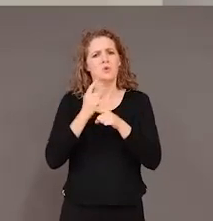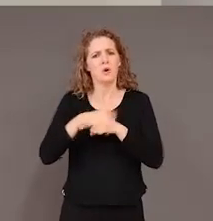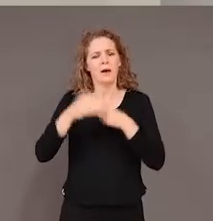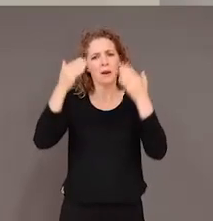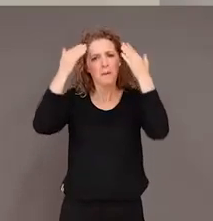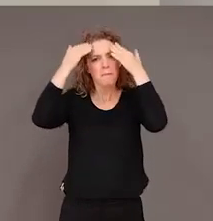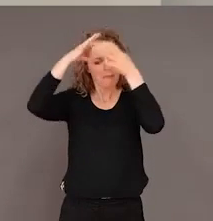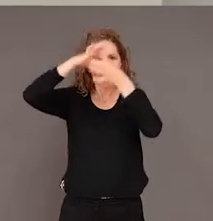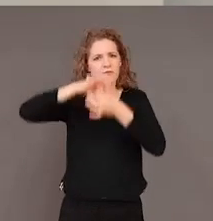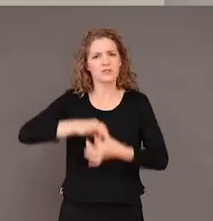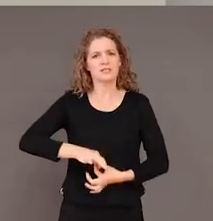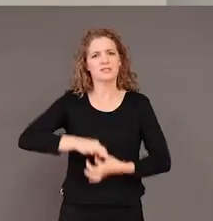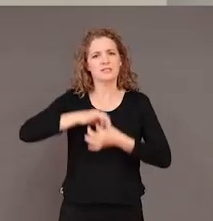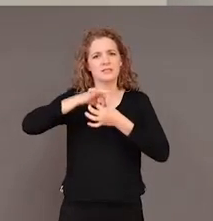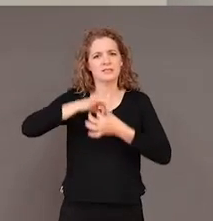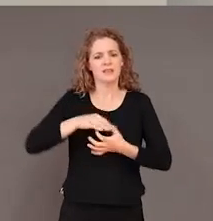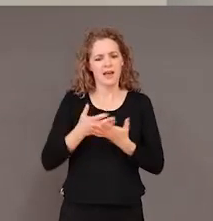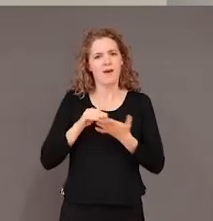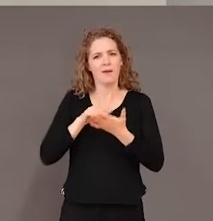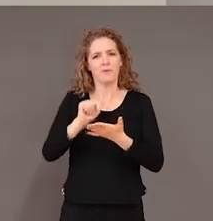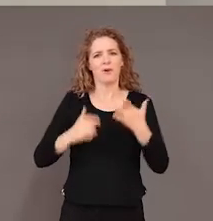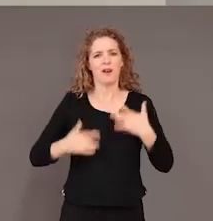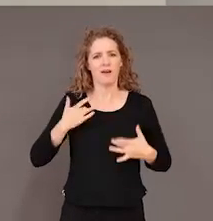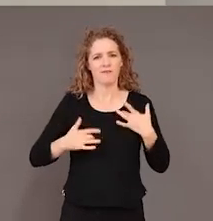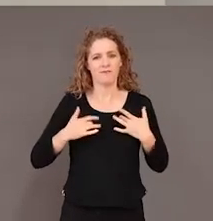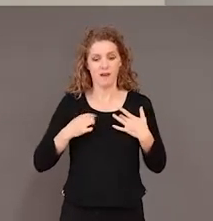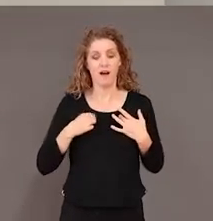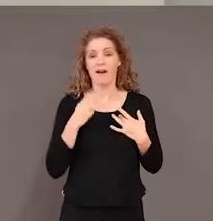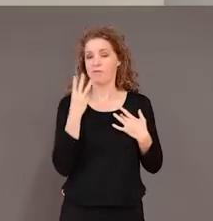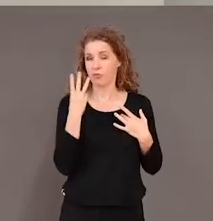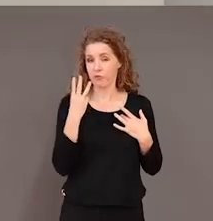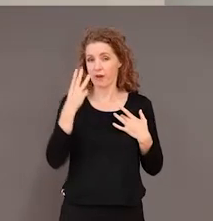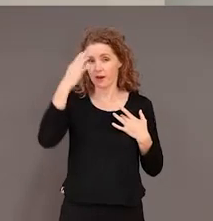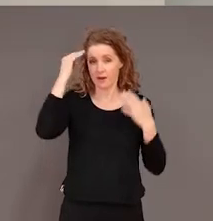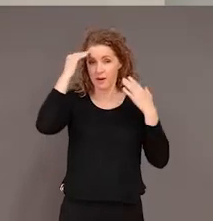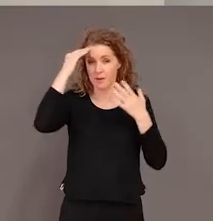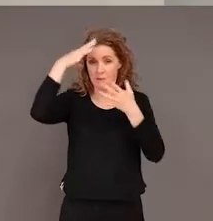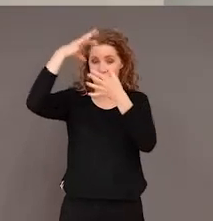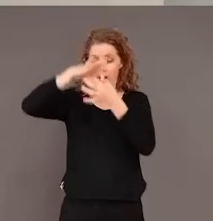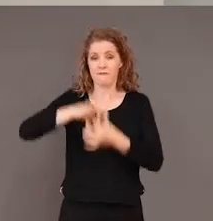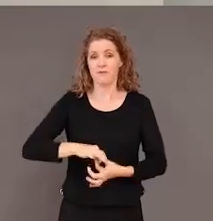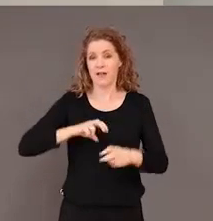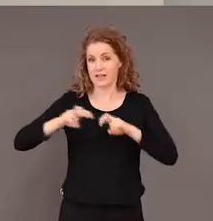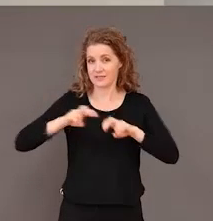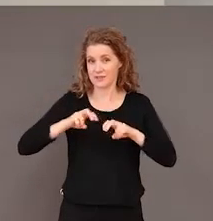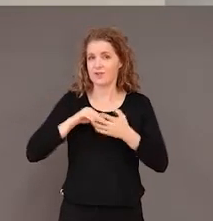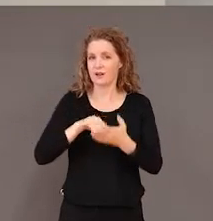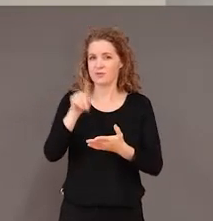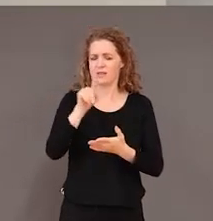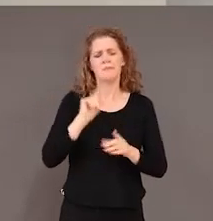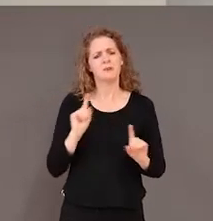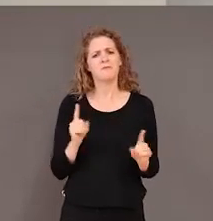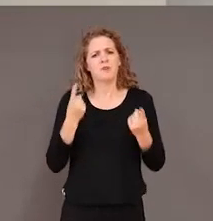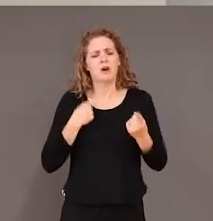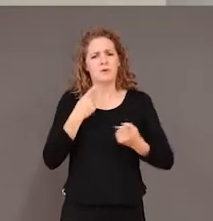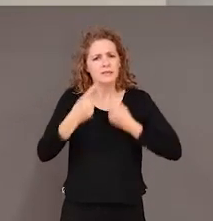about mindfulness and how it might help you in your life. I have three mindfulness activities for you to try today, but before we start, I thought it would